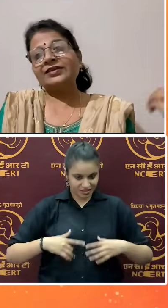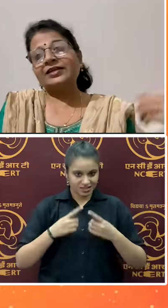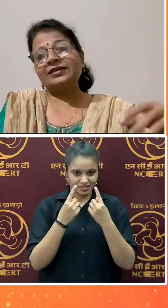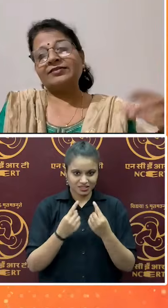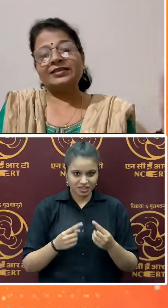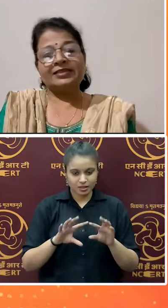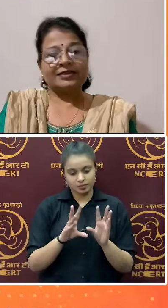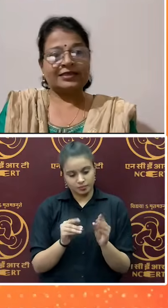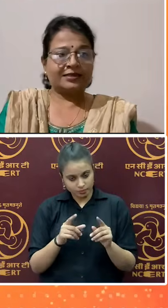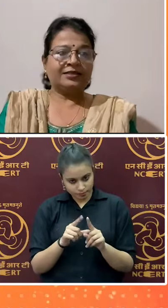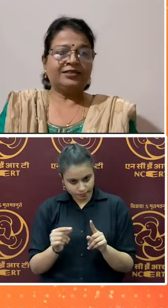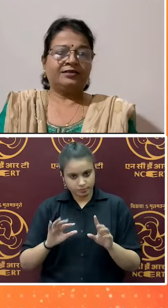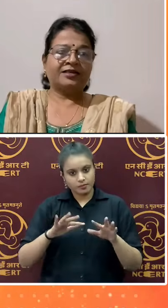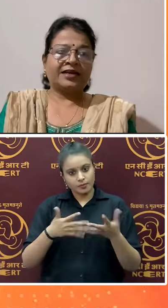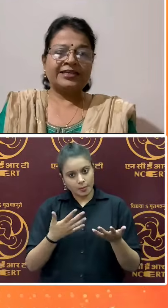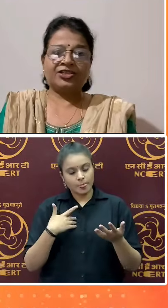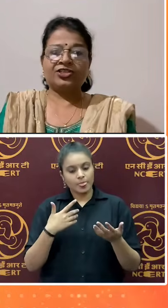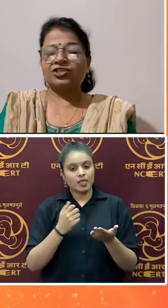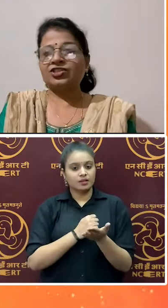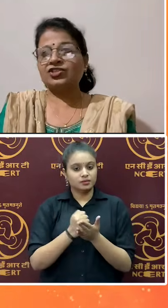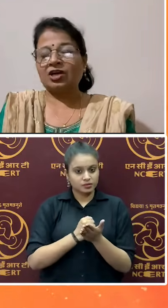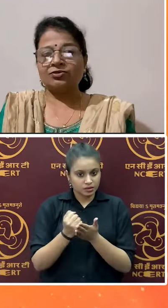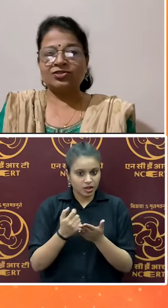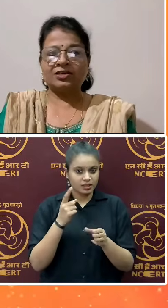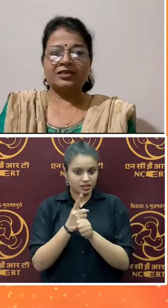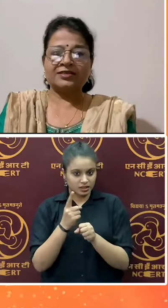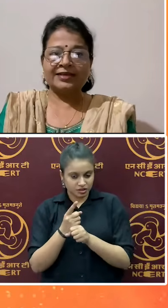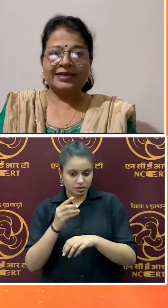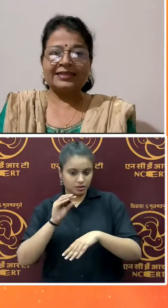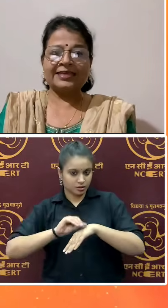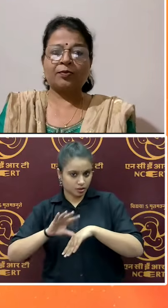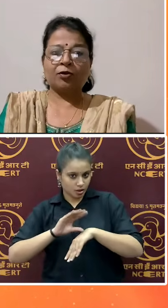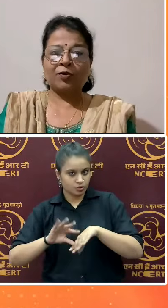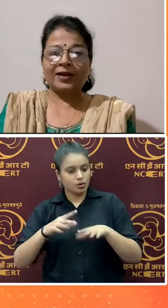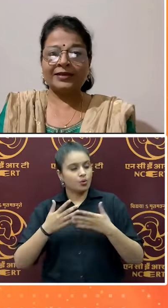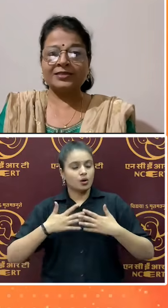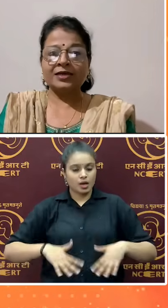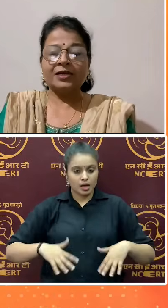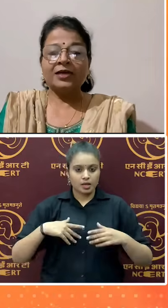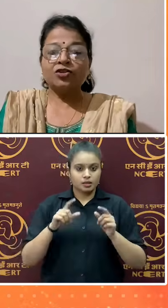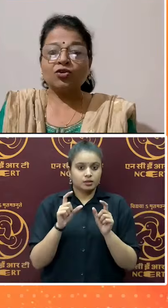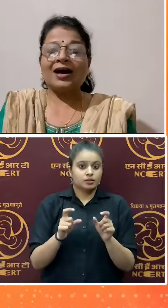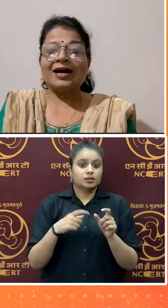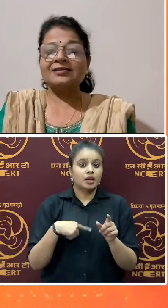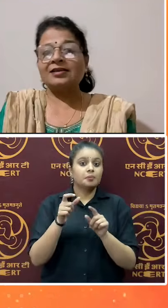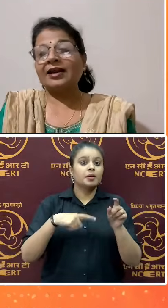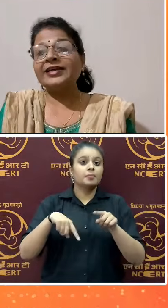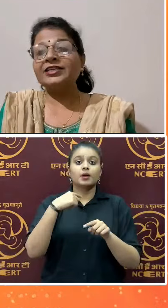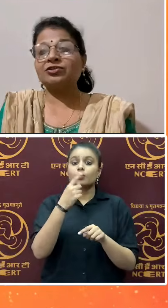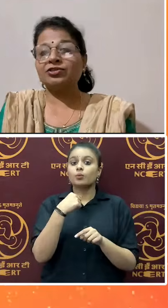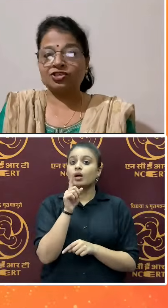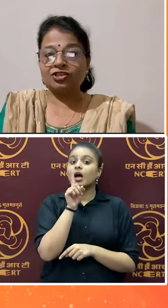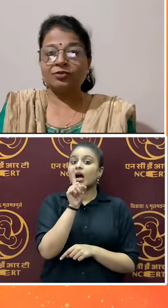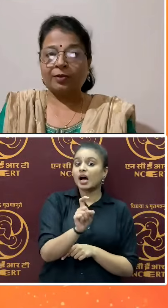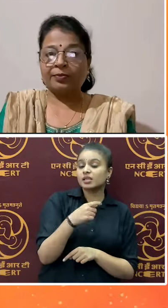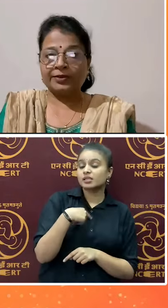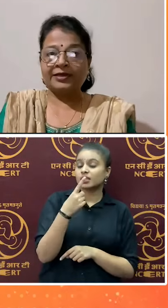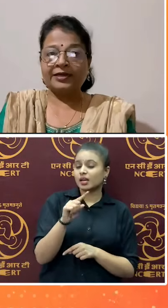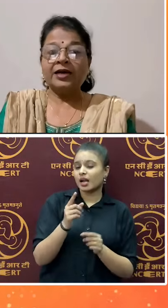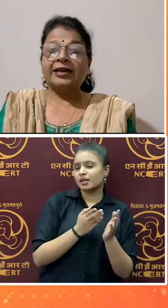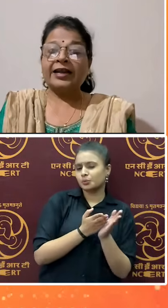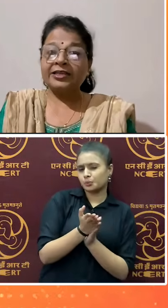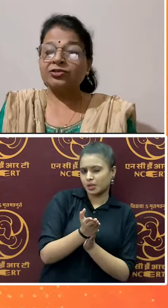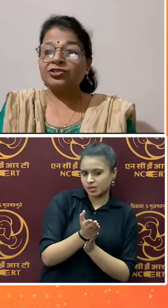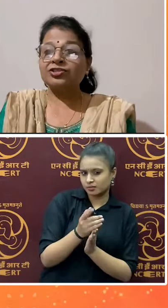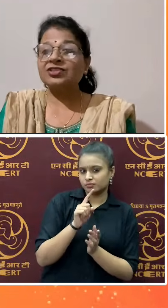And then we can even train teachers, counselors, and healthcare providers to ask the right question